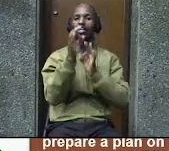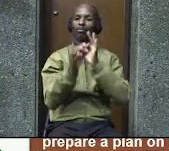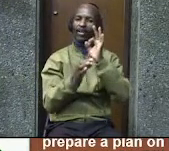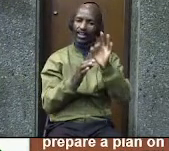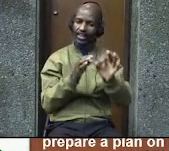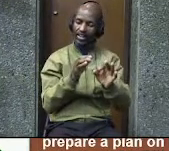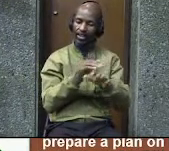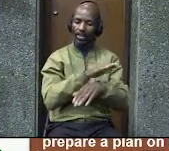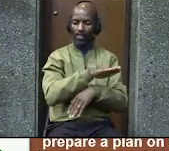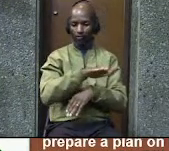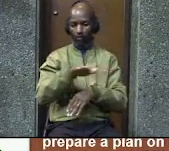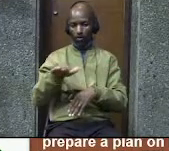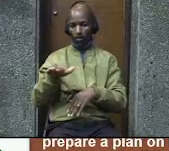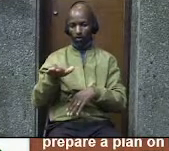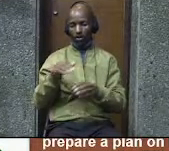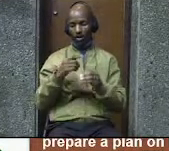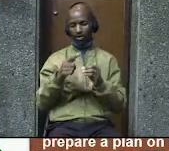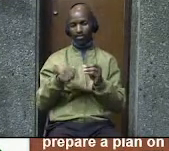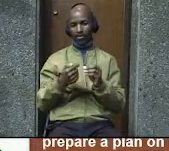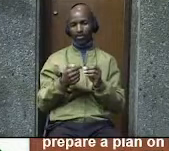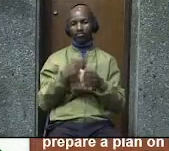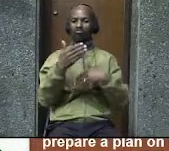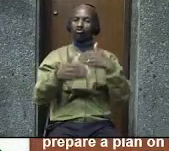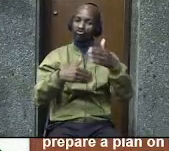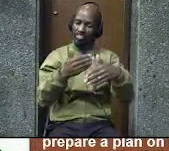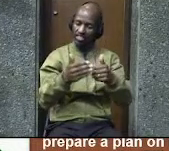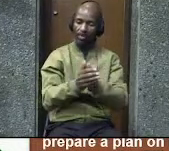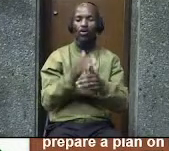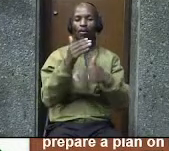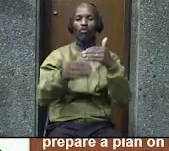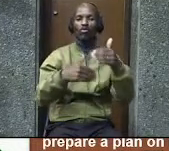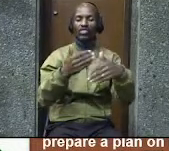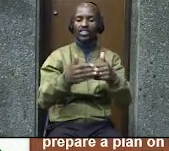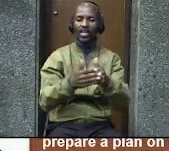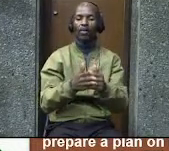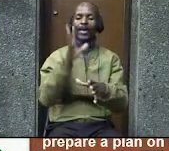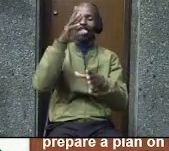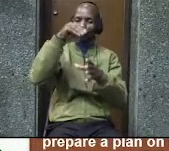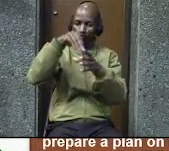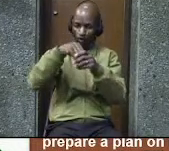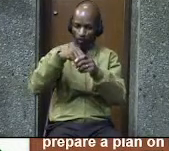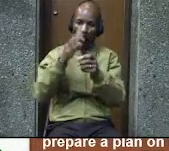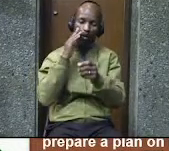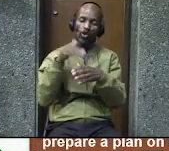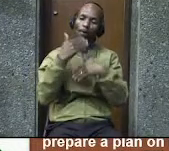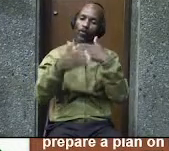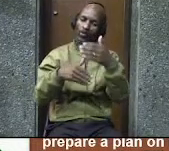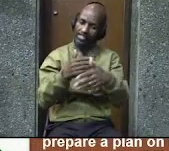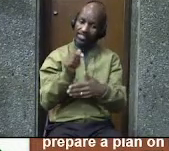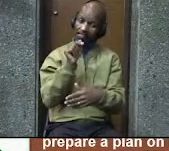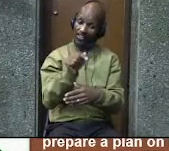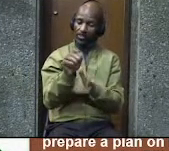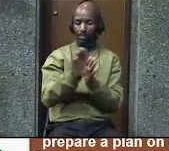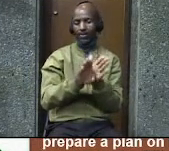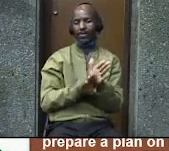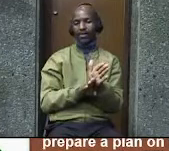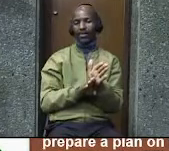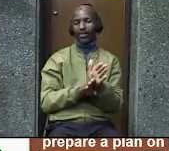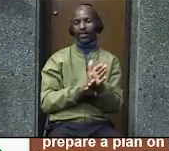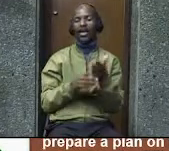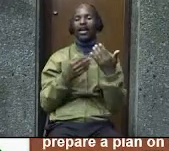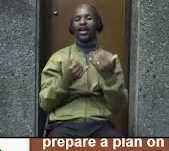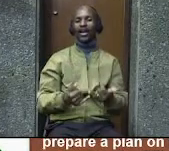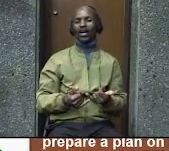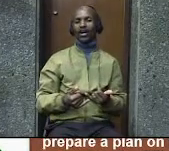highlighting the flow of procedures or processes that are involved when we are processing this particular bill.